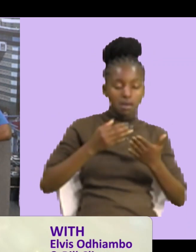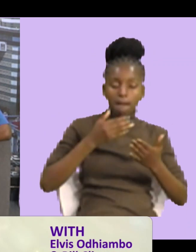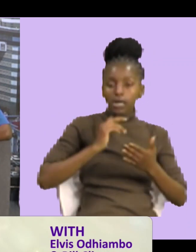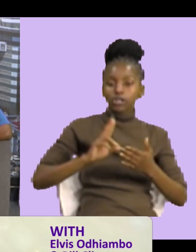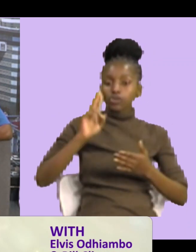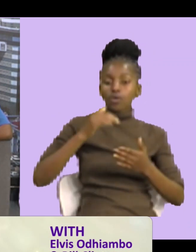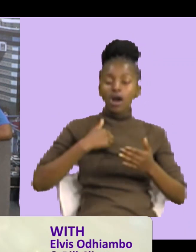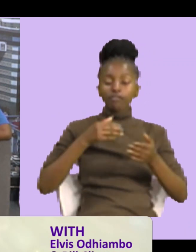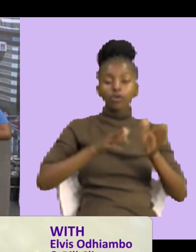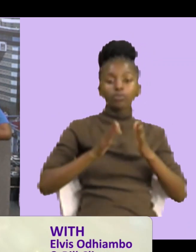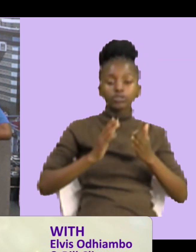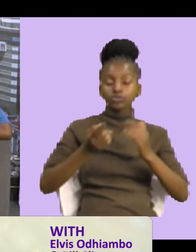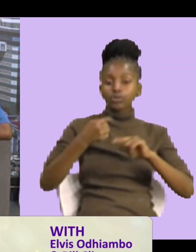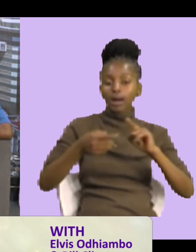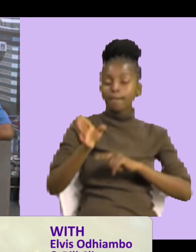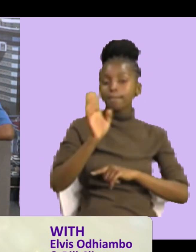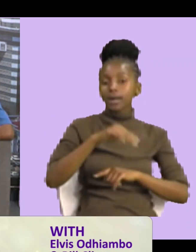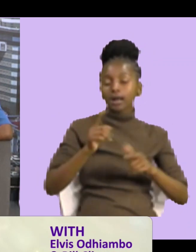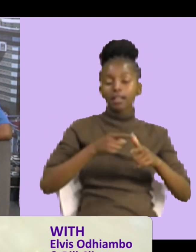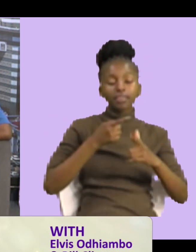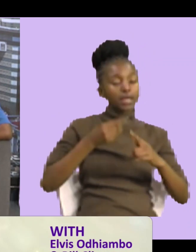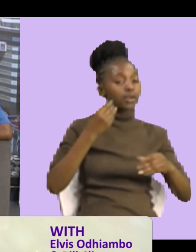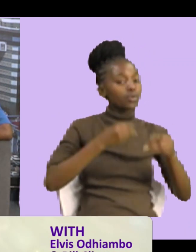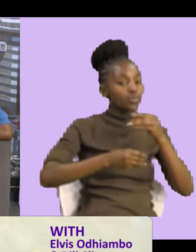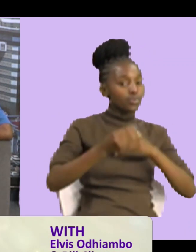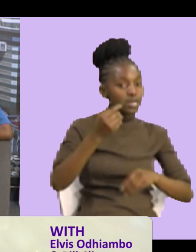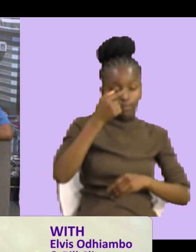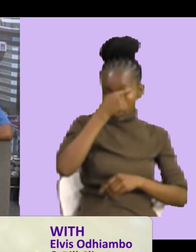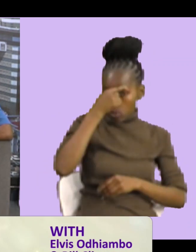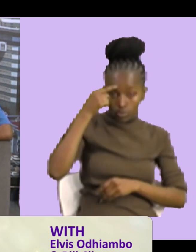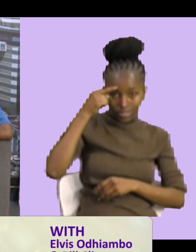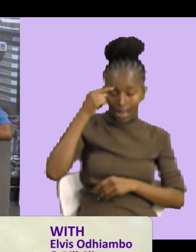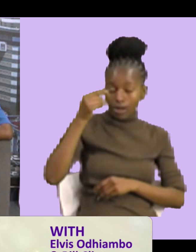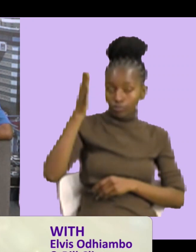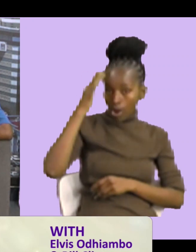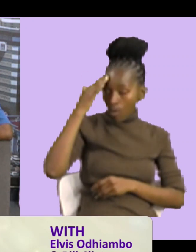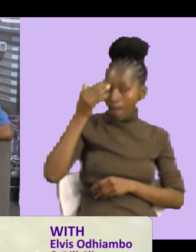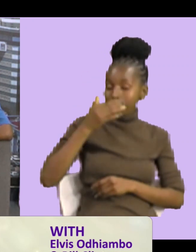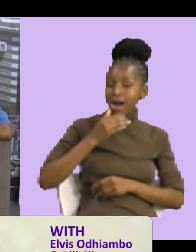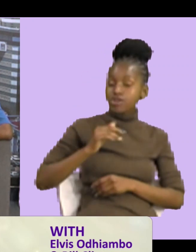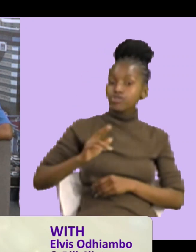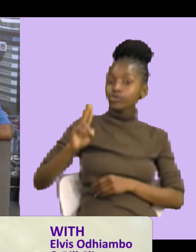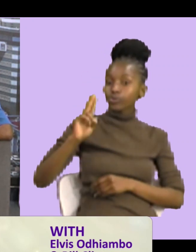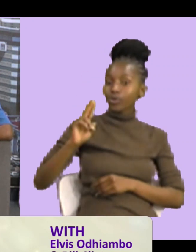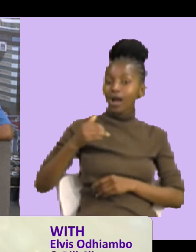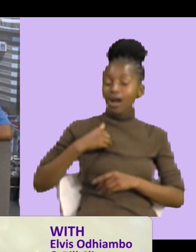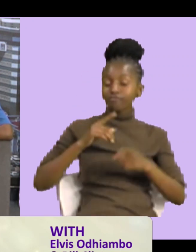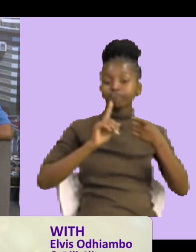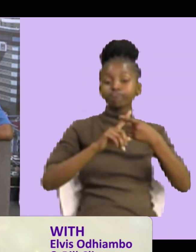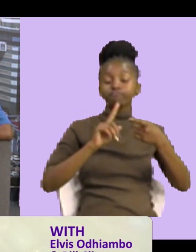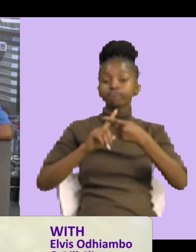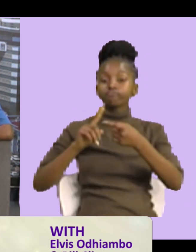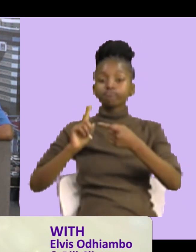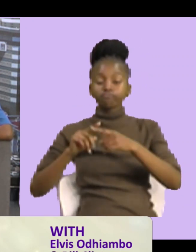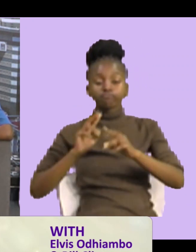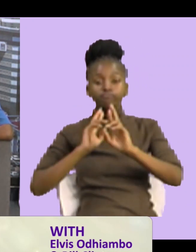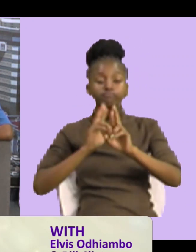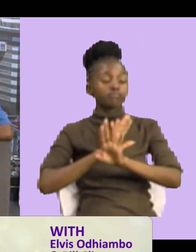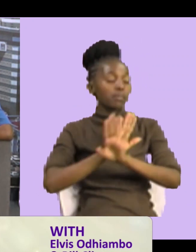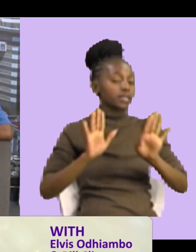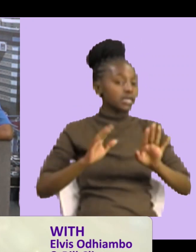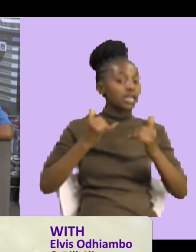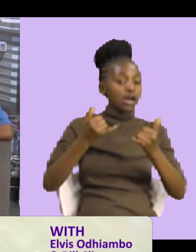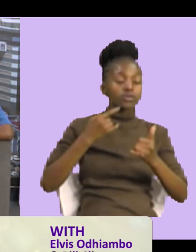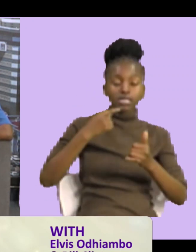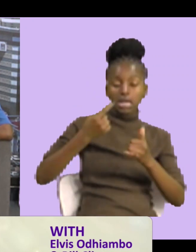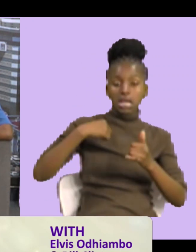to winning ways? Remember, they are one of the clubs to so far in the past 5 games to record positive results. Do you believe against Everton it's